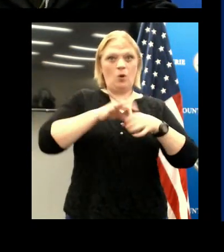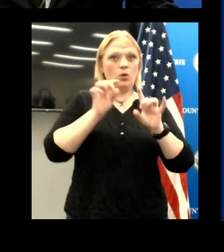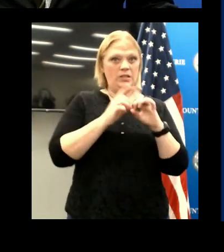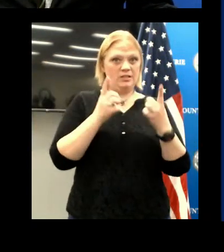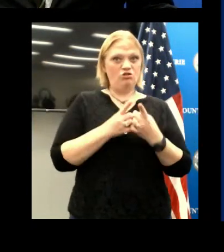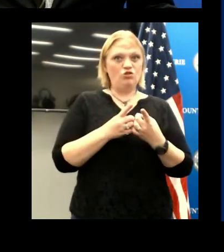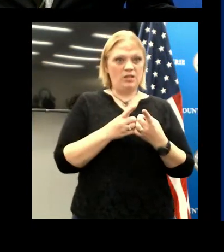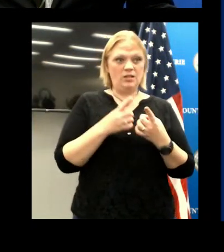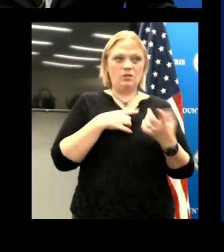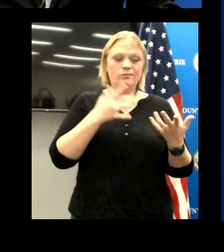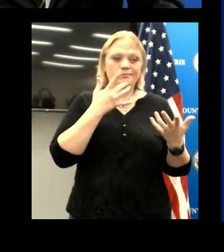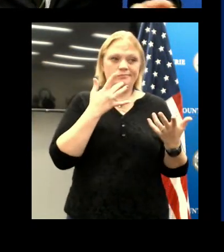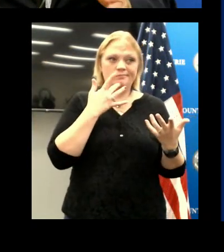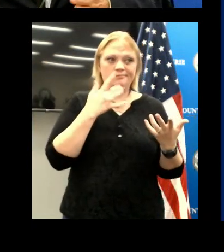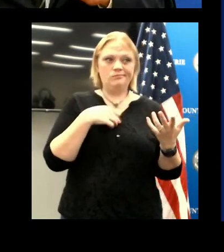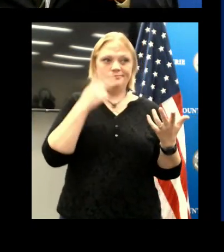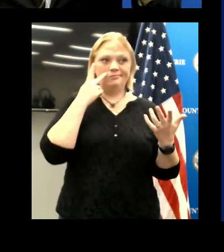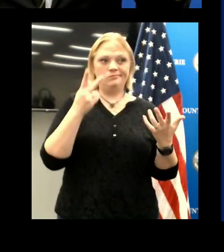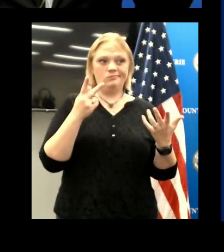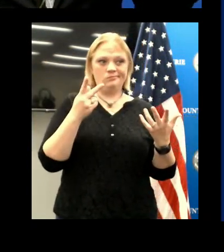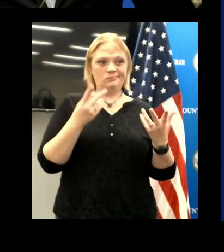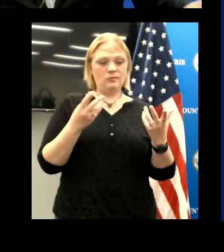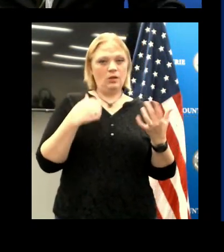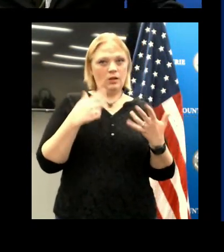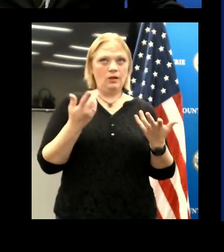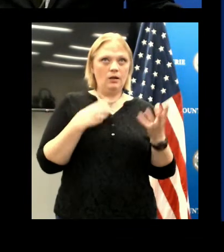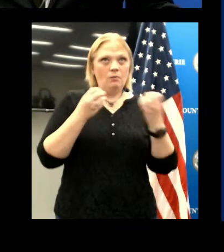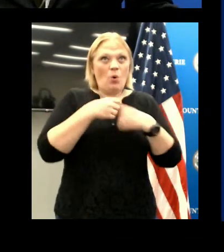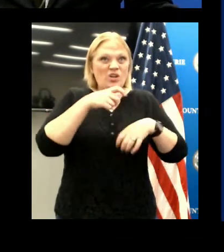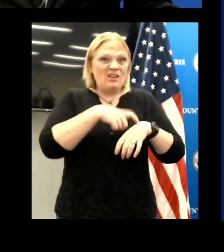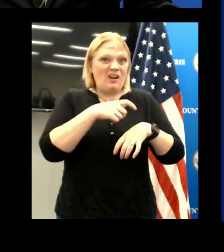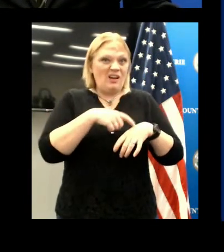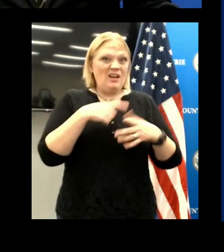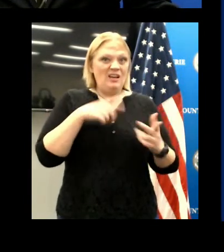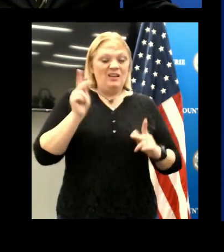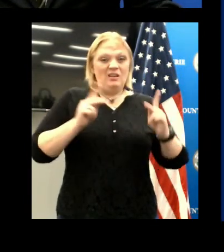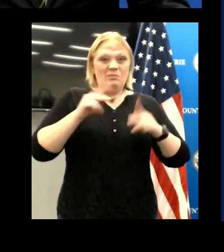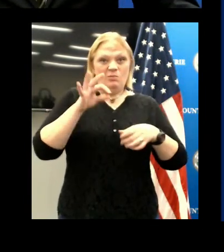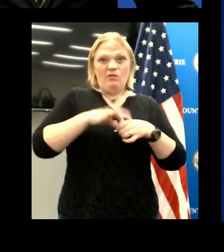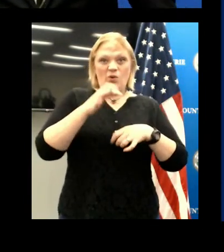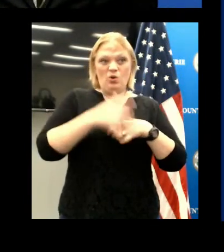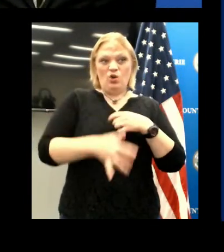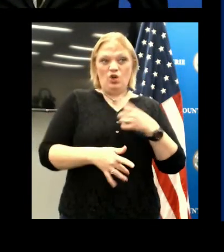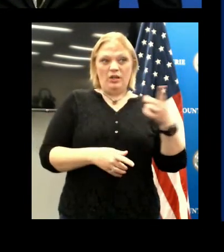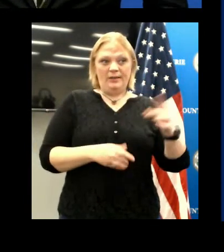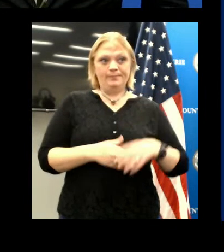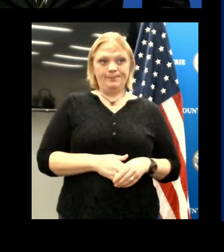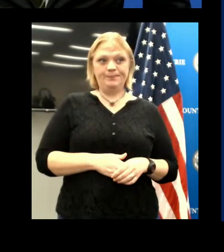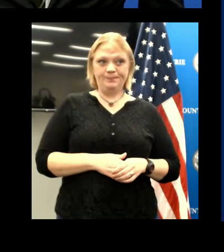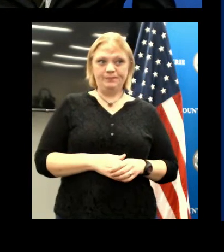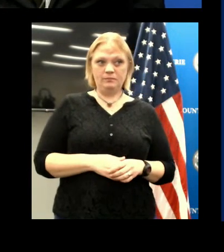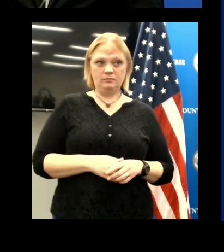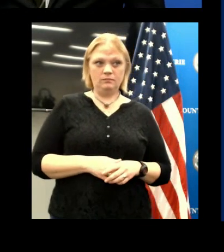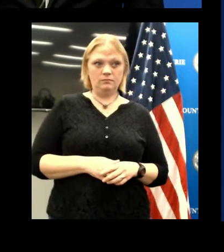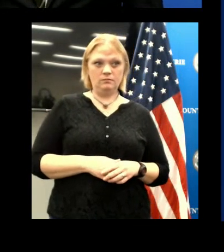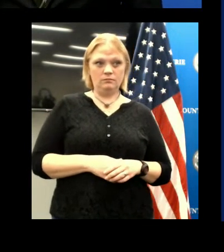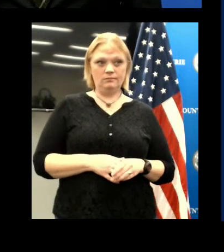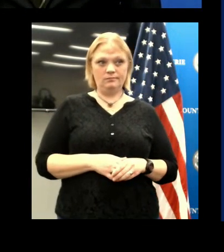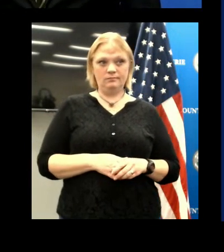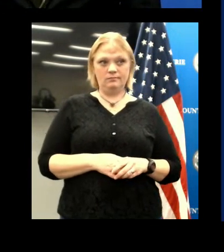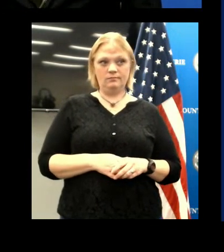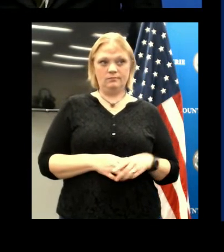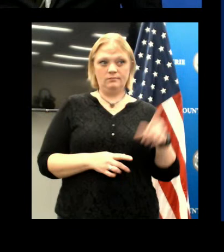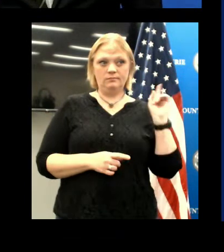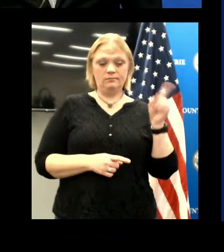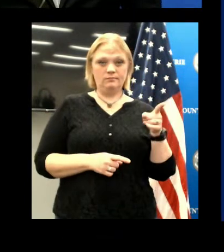Erie County. We'd much rather see, as they have more time to do it, people vote early at the early voting centers. Now,